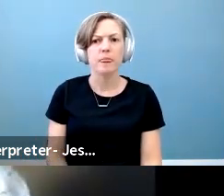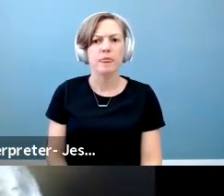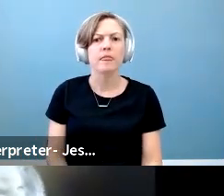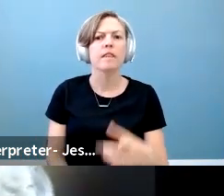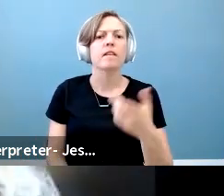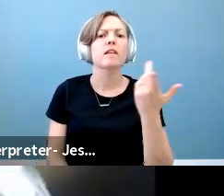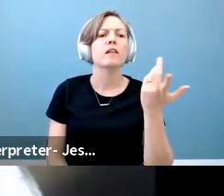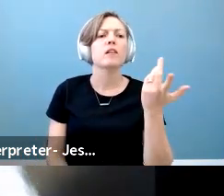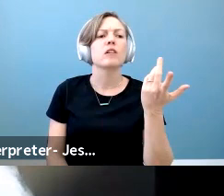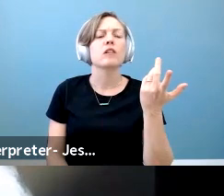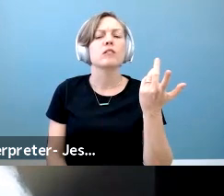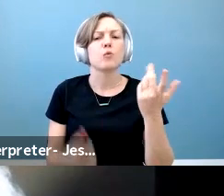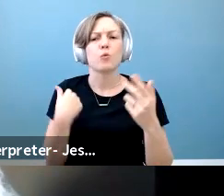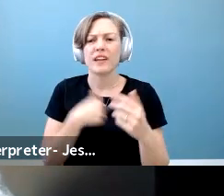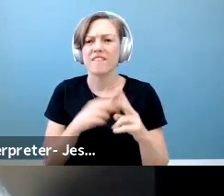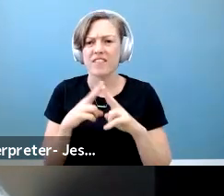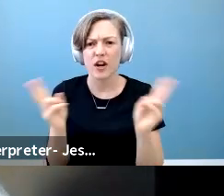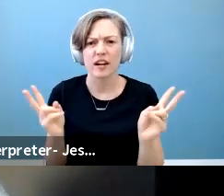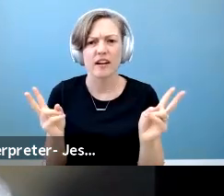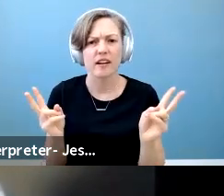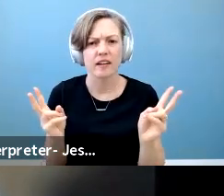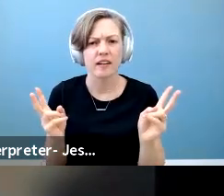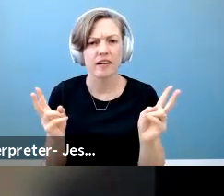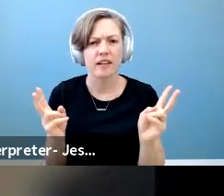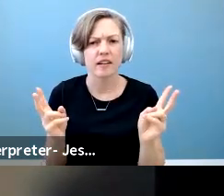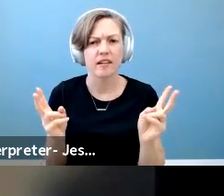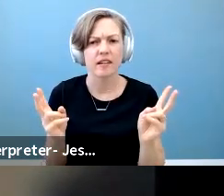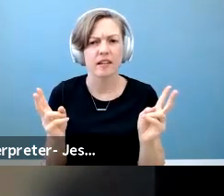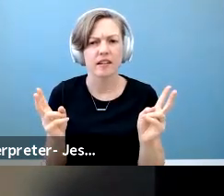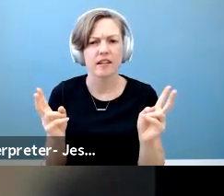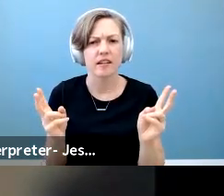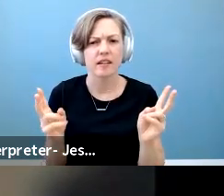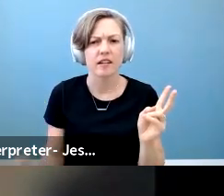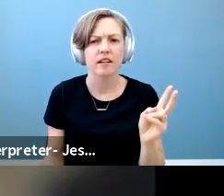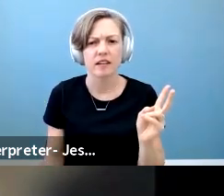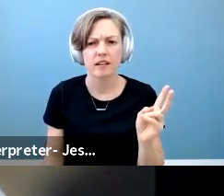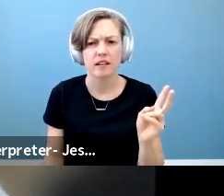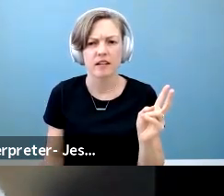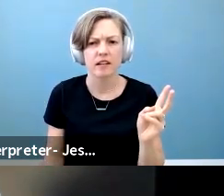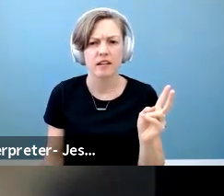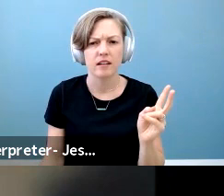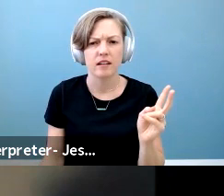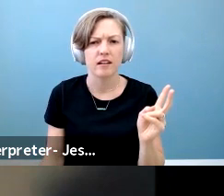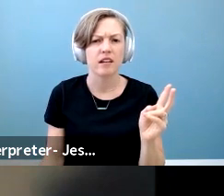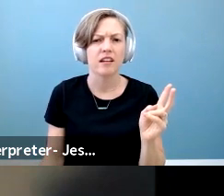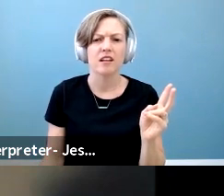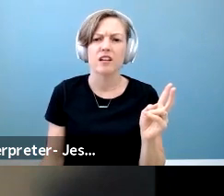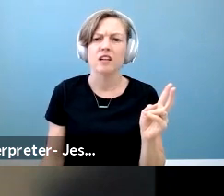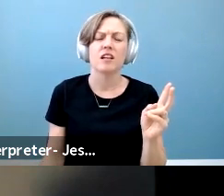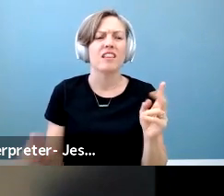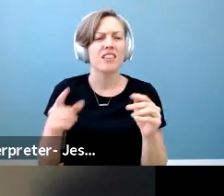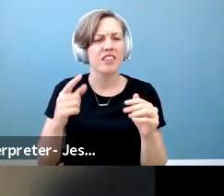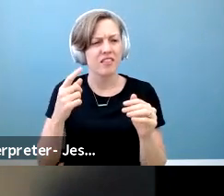I don't know, real affection for the notion of a